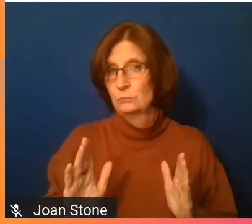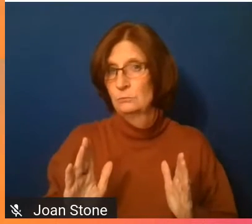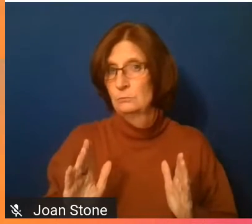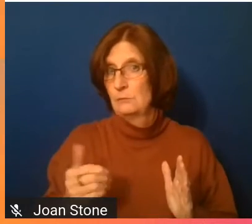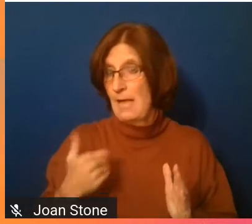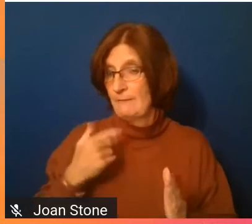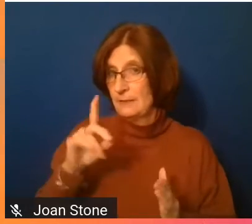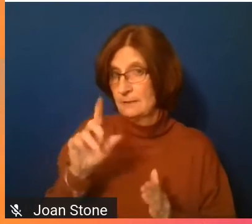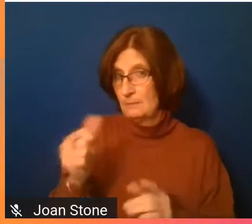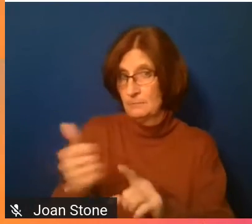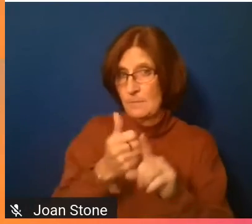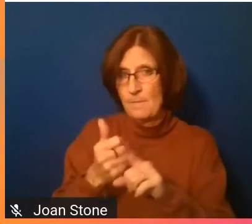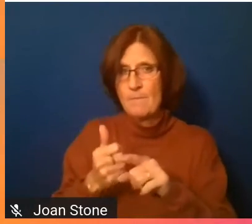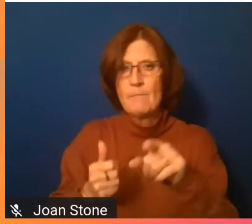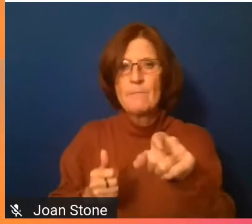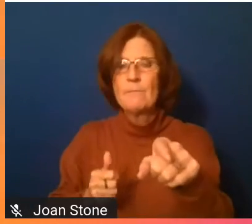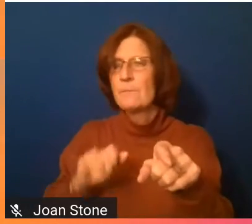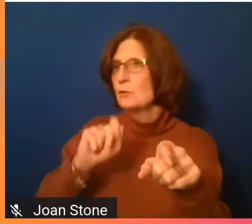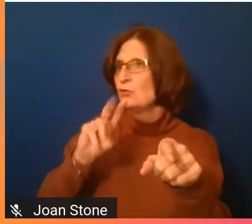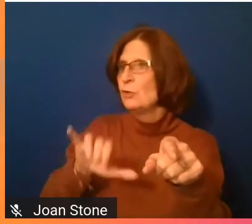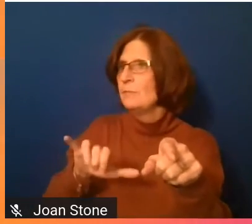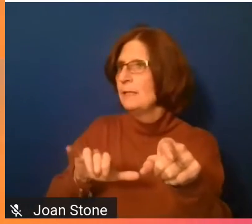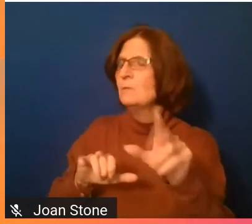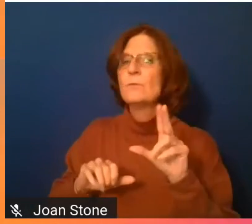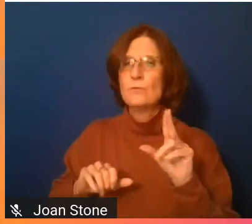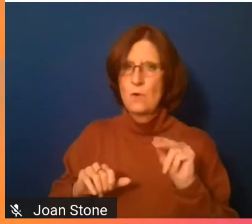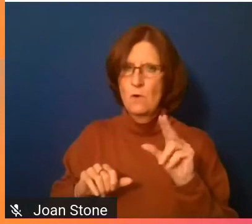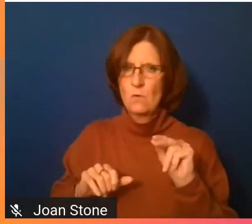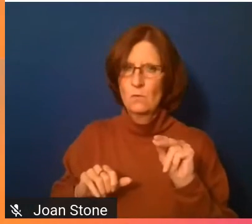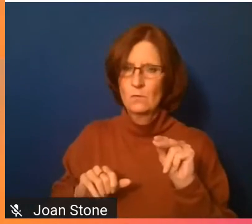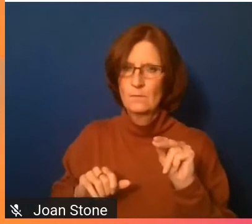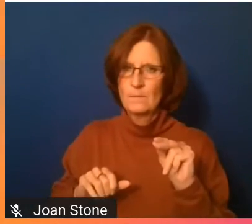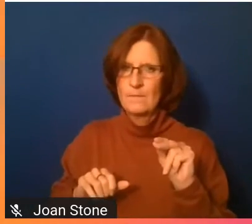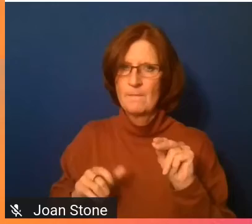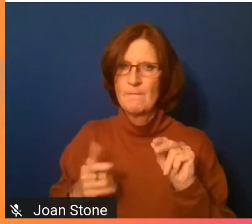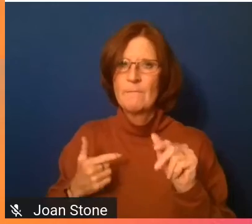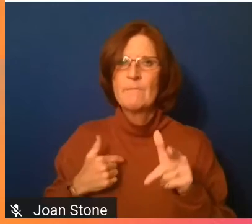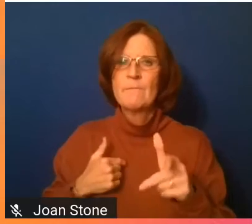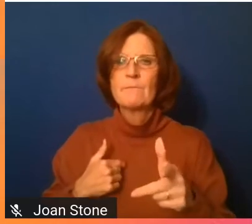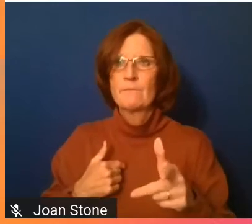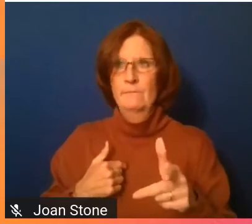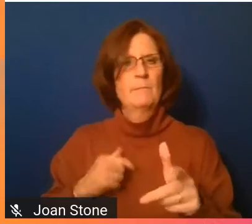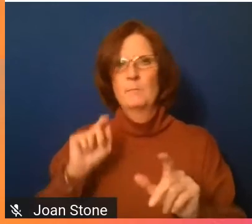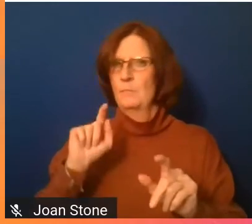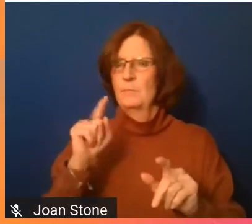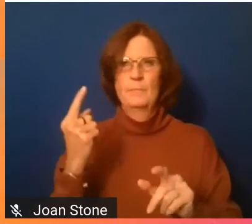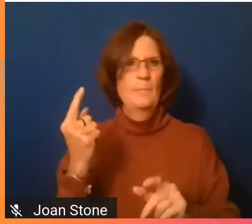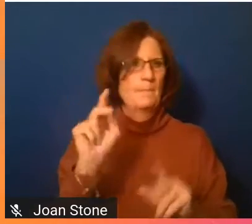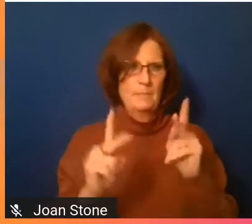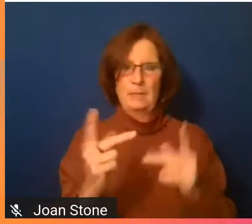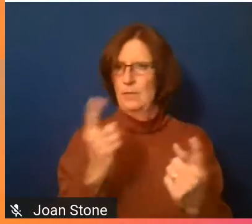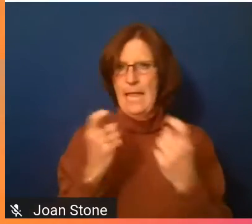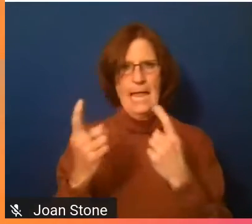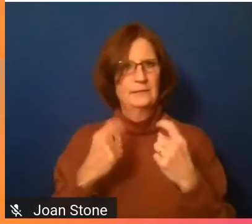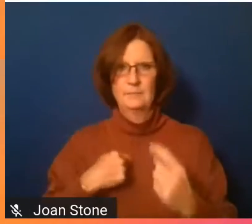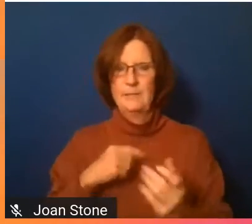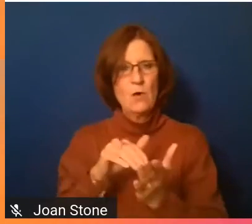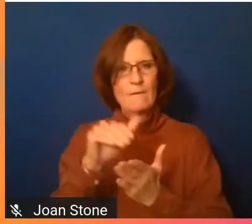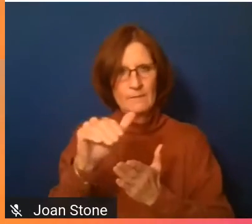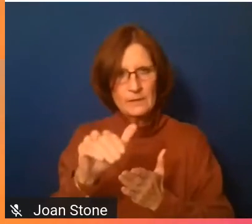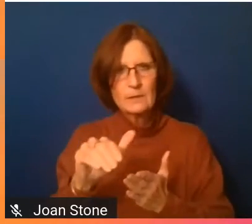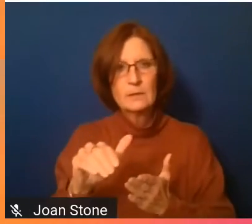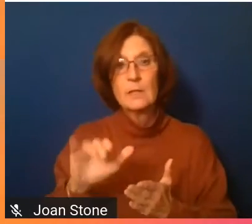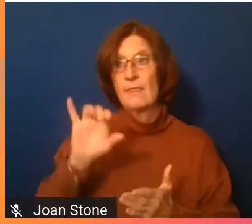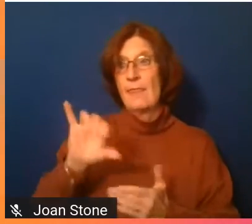disability? No. Well, I you know, obviously I've had this question before. The thing is